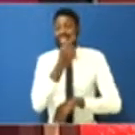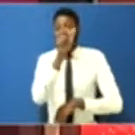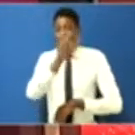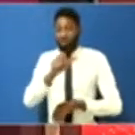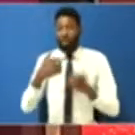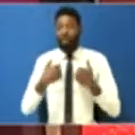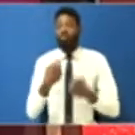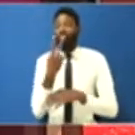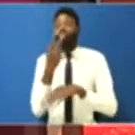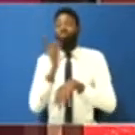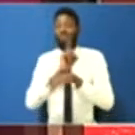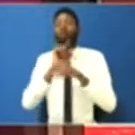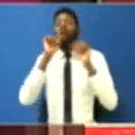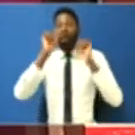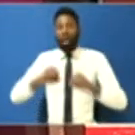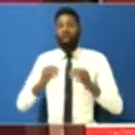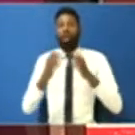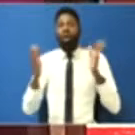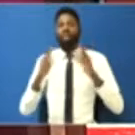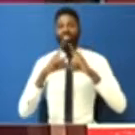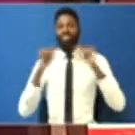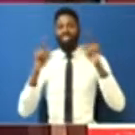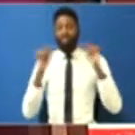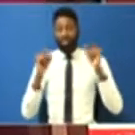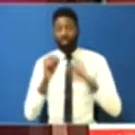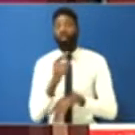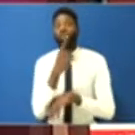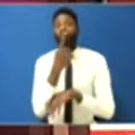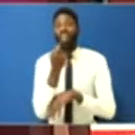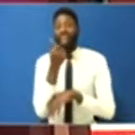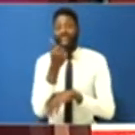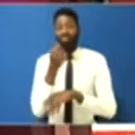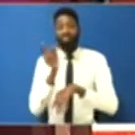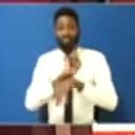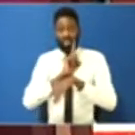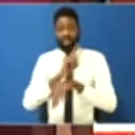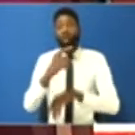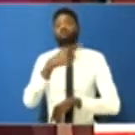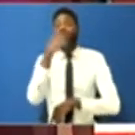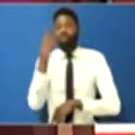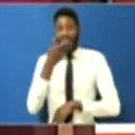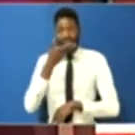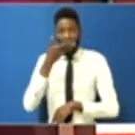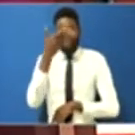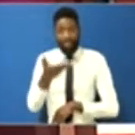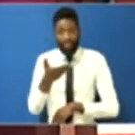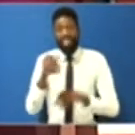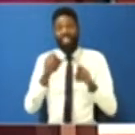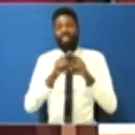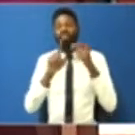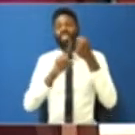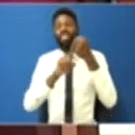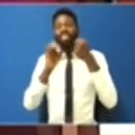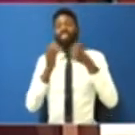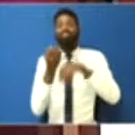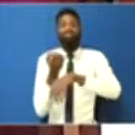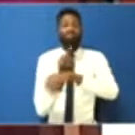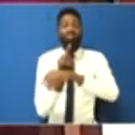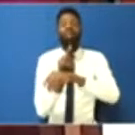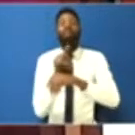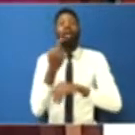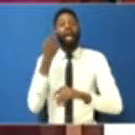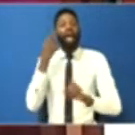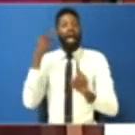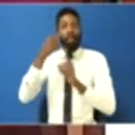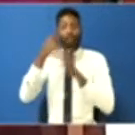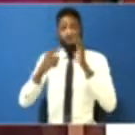two minutes to make an opening statement one and a half minutes to answer question and 60 seconds for a rebuttal the topics have